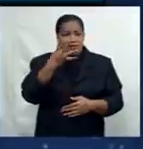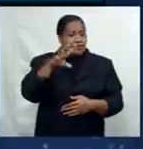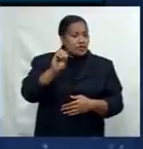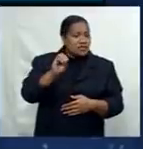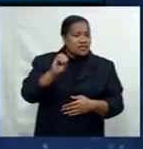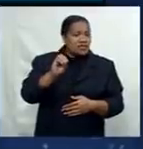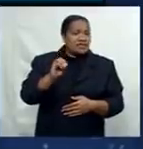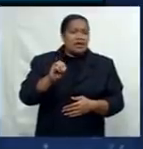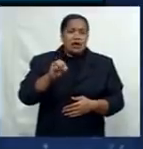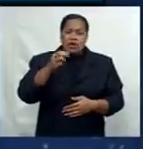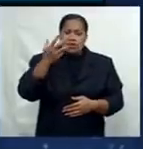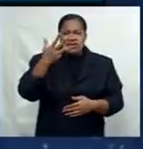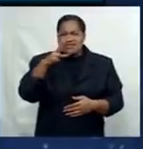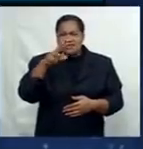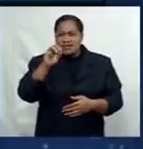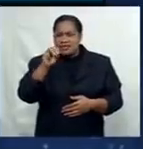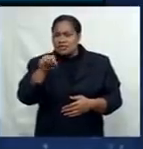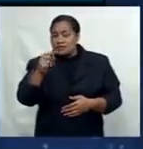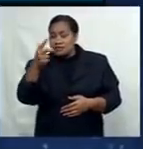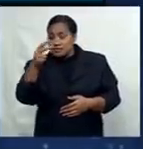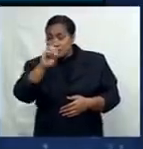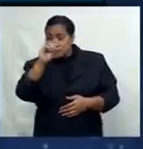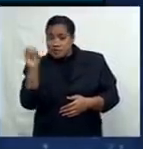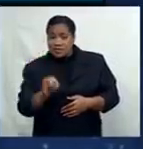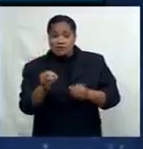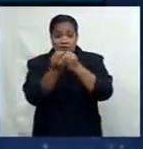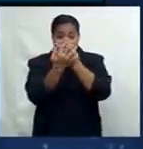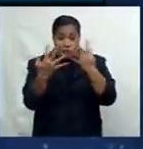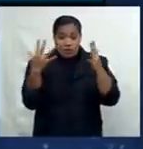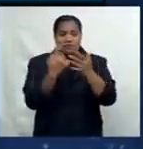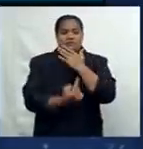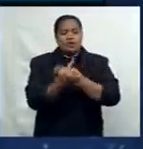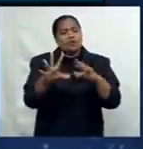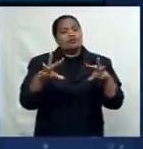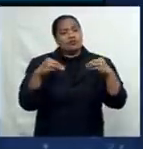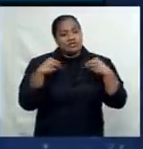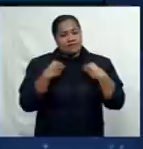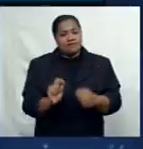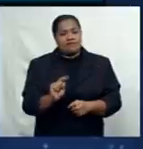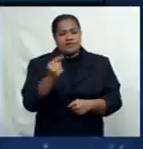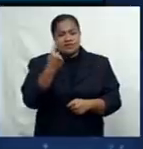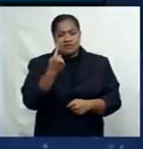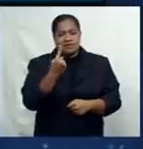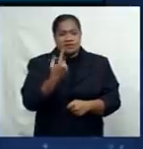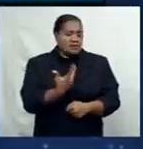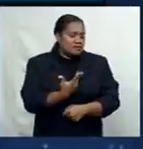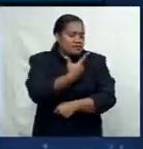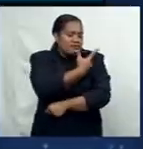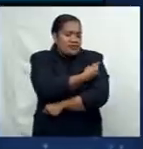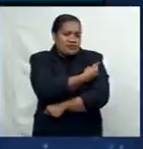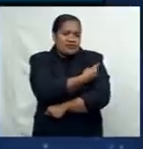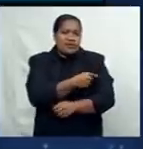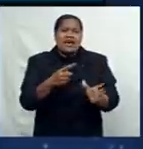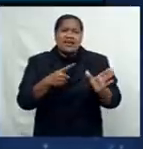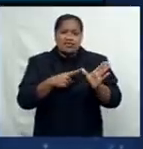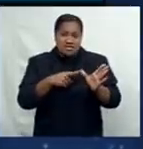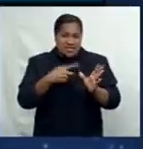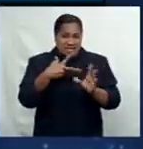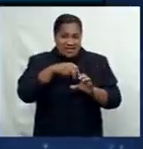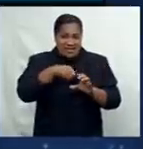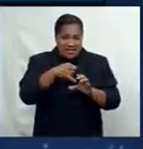532,640 or 90.8% of the population have received their first dose of the AstraZeneca vaccine.